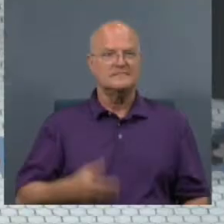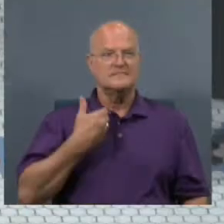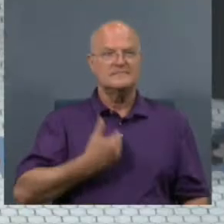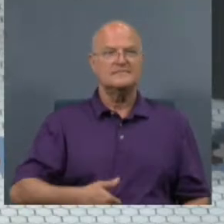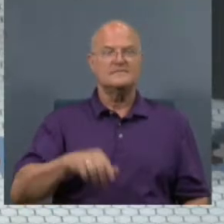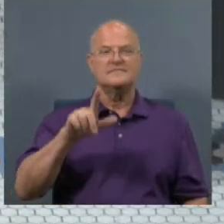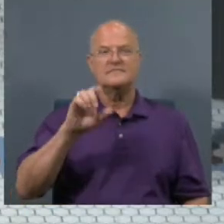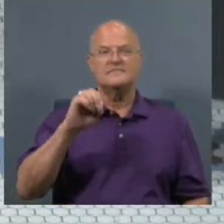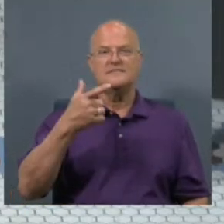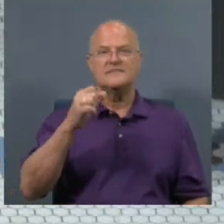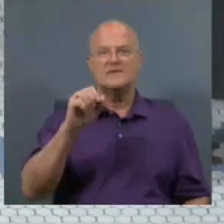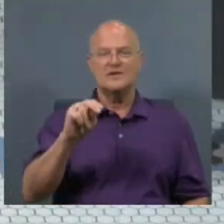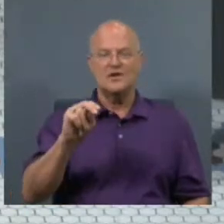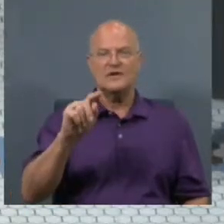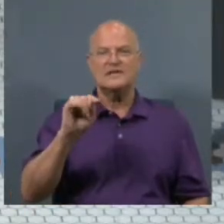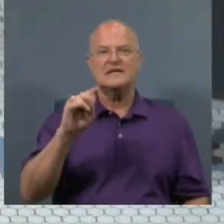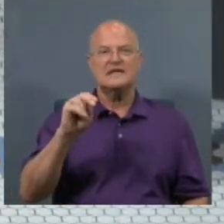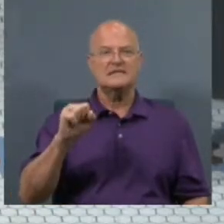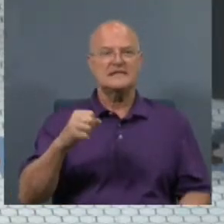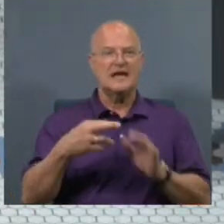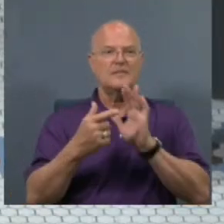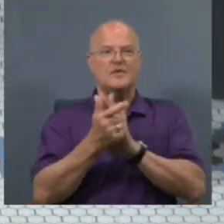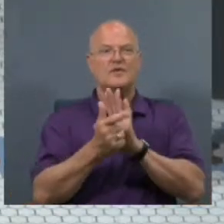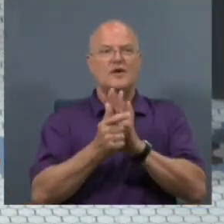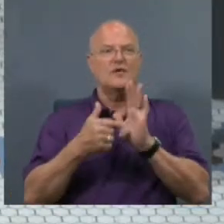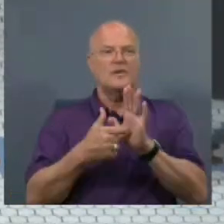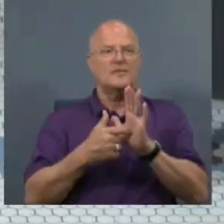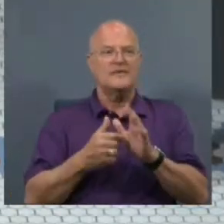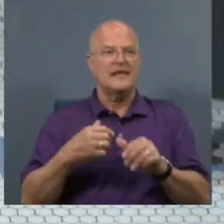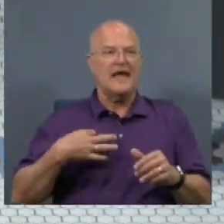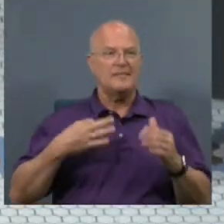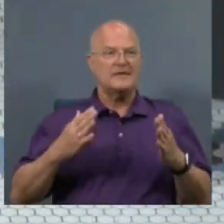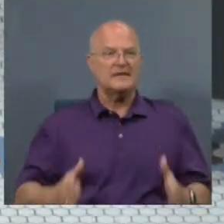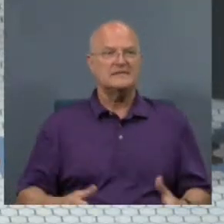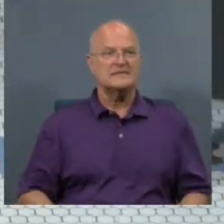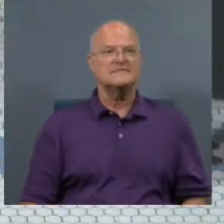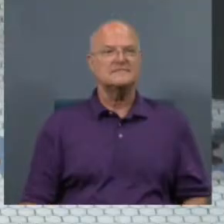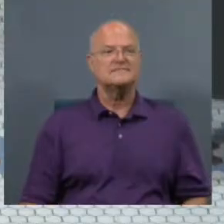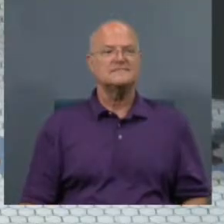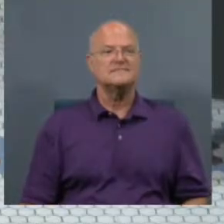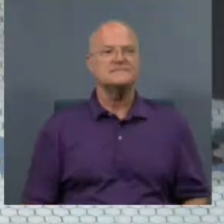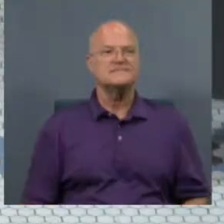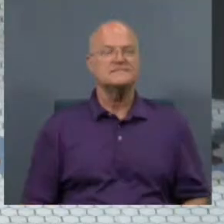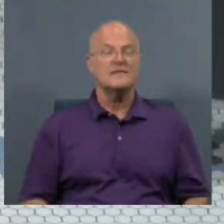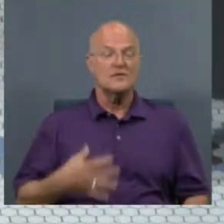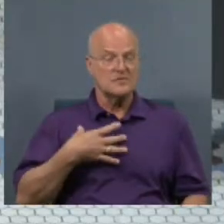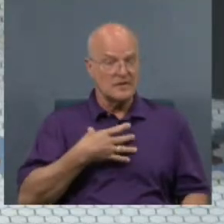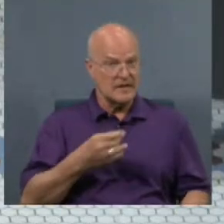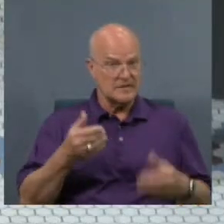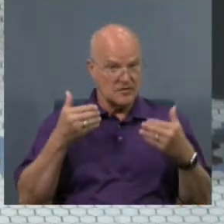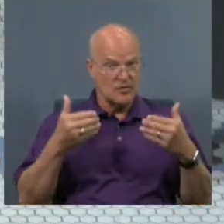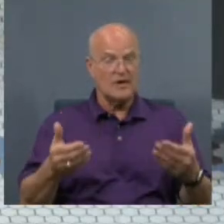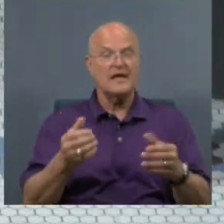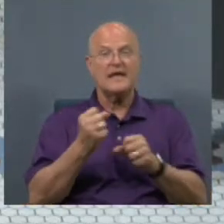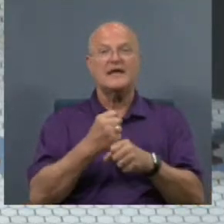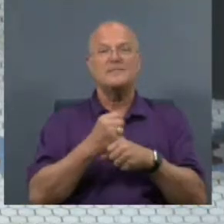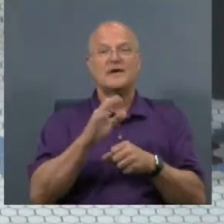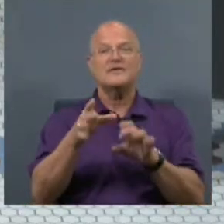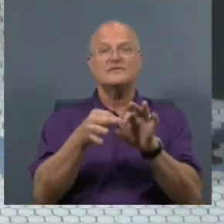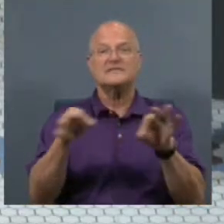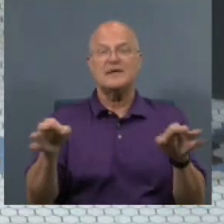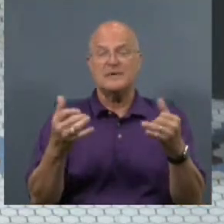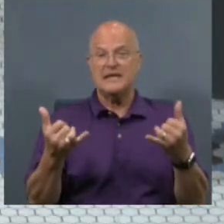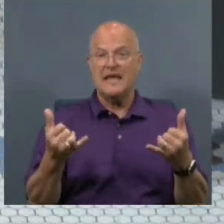Logan Timmis, attorney with Gilregan Owen, representing the applicants. All right, Attorney Timmis, would you like to go ahead and make your